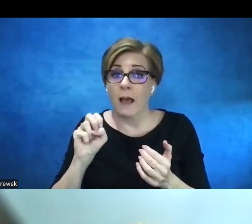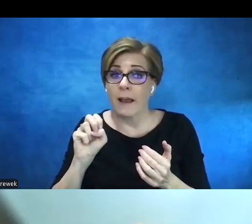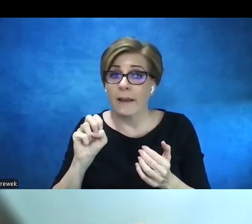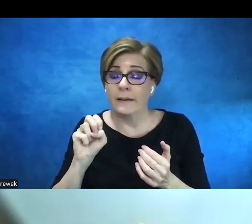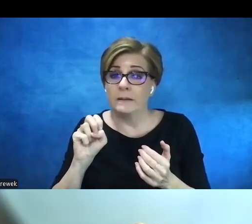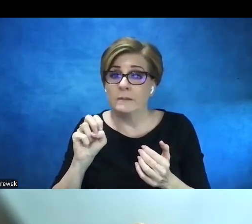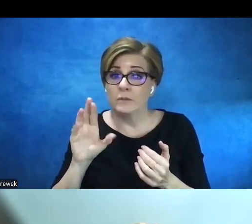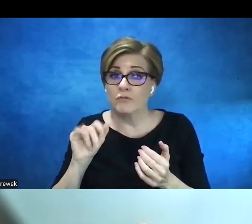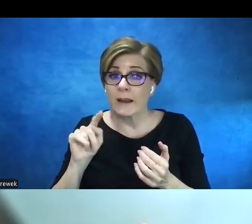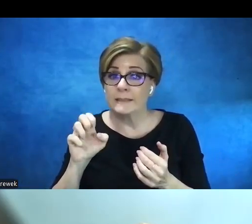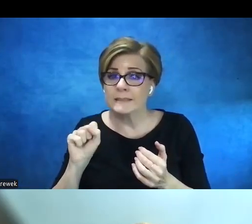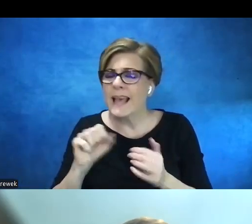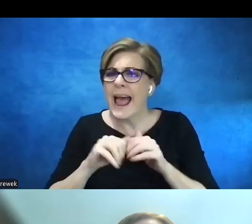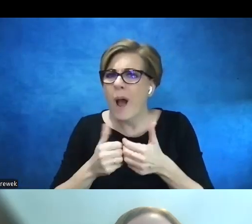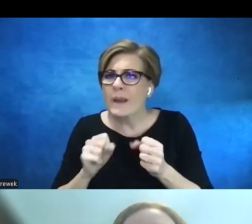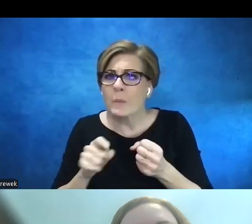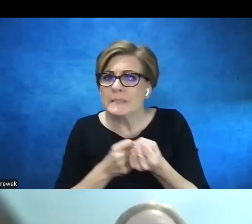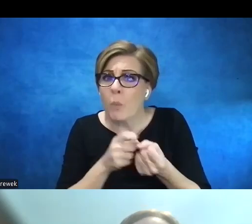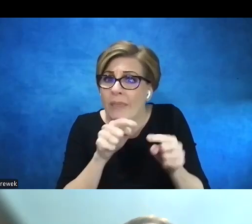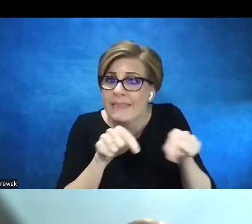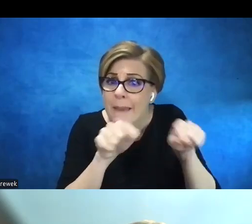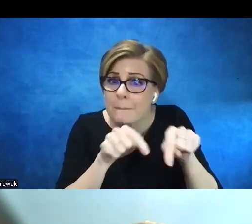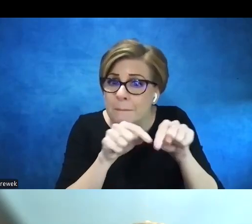support them? So, and really make this,